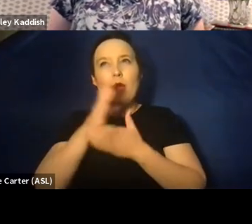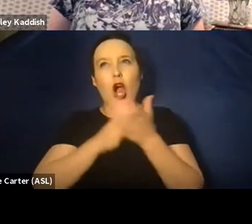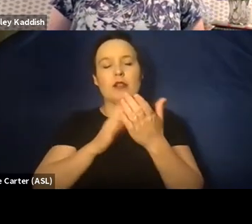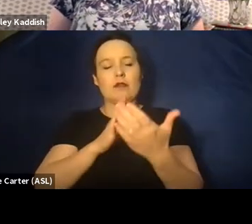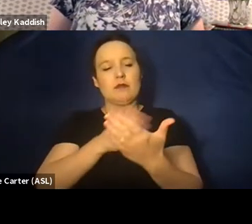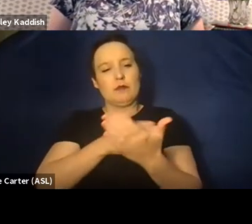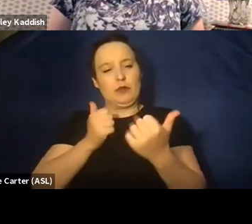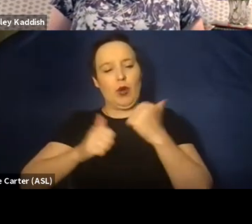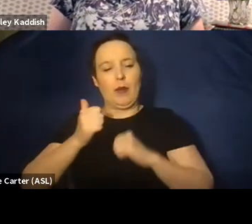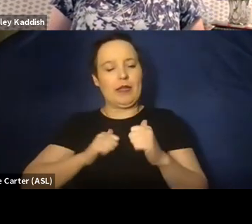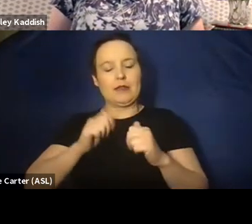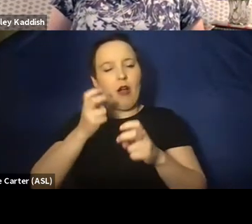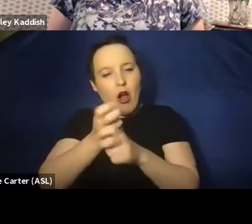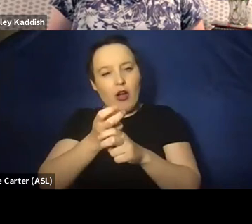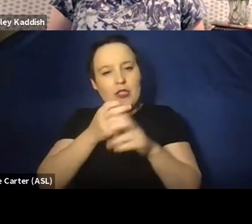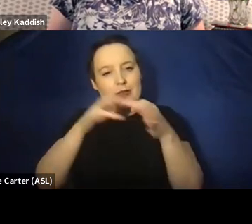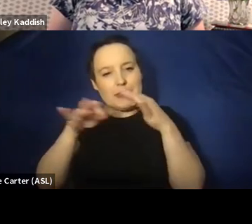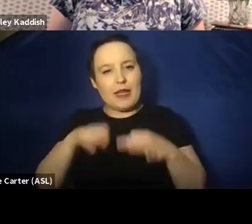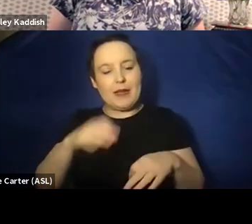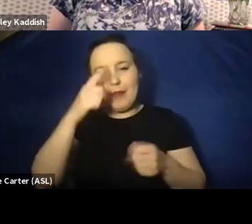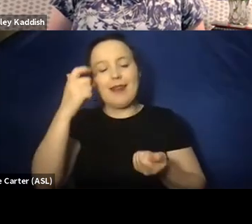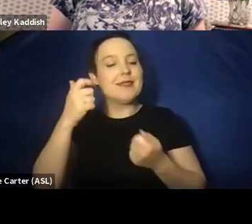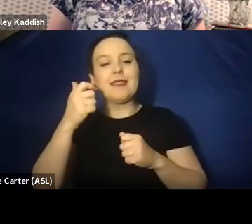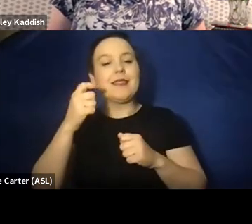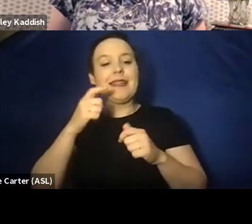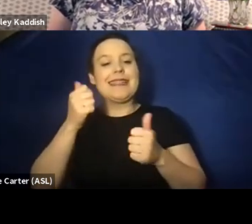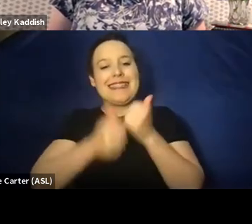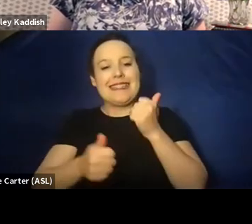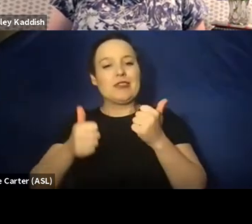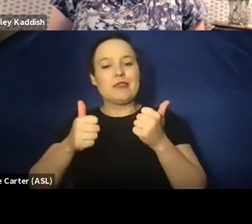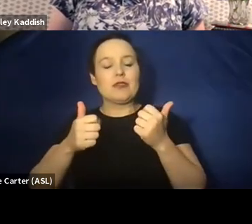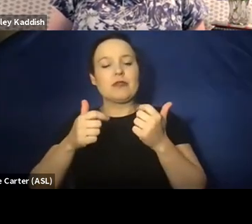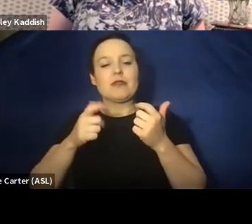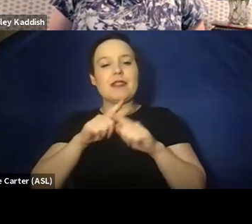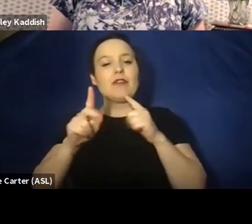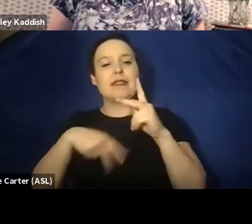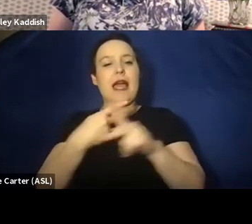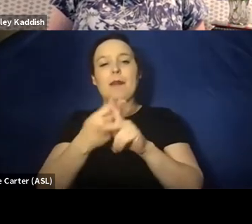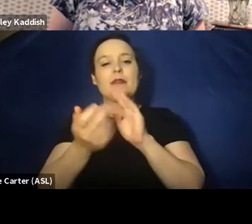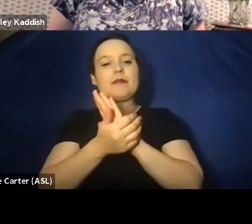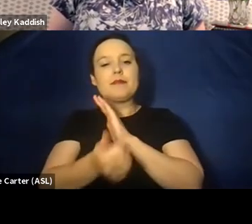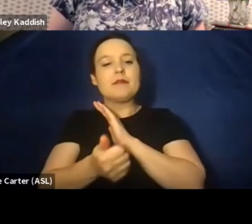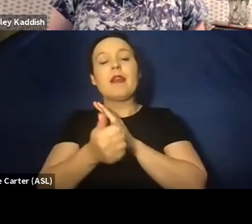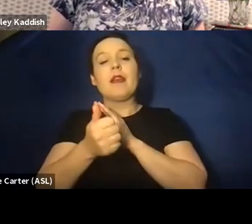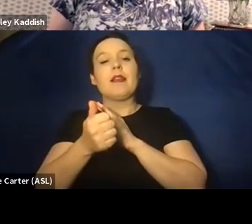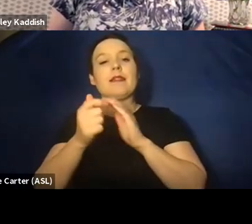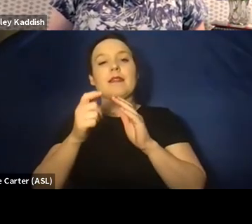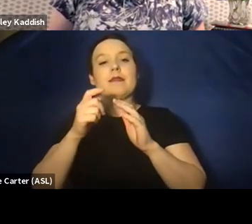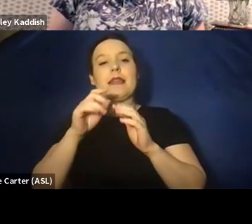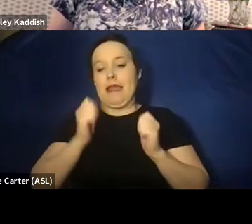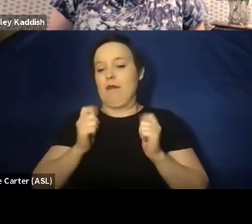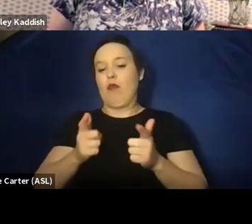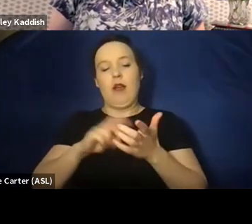every world, improvisation means something else. Improvisation can mean changing the notes. Improvisation can also be doing something